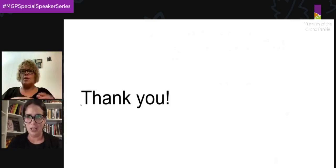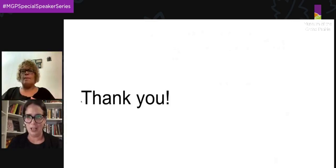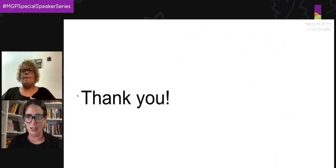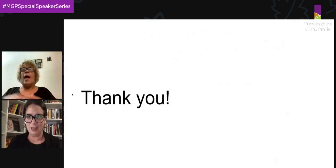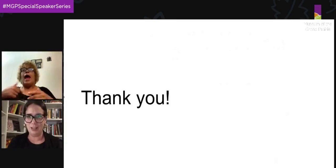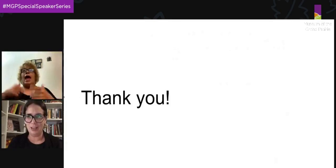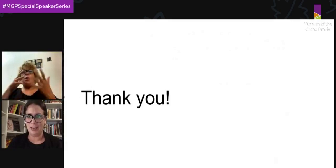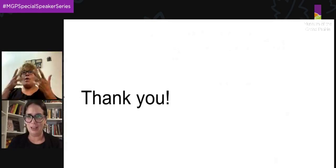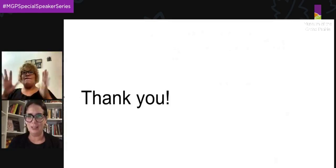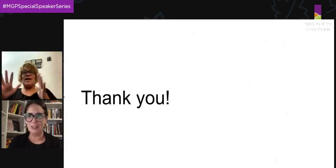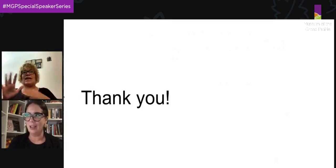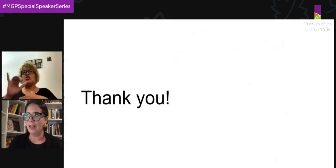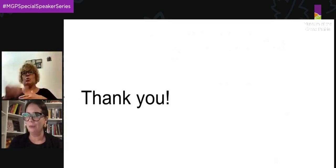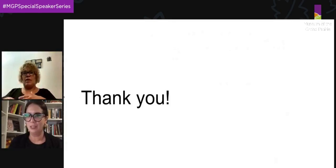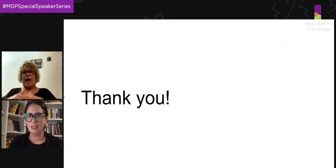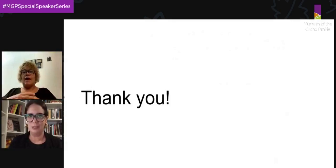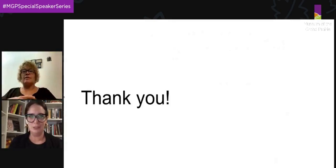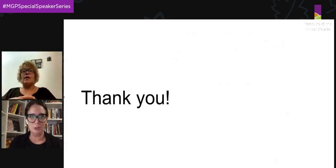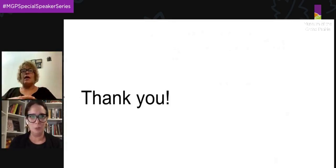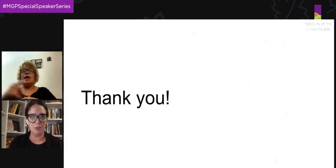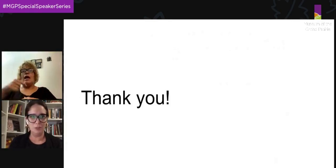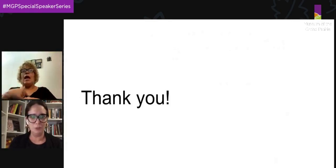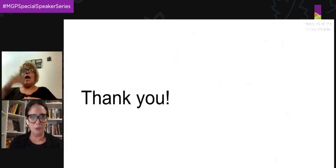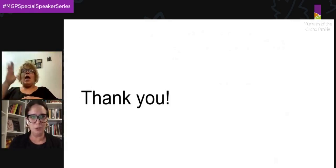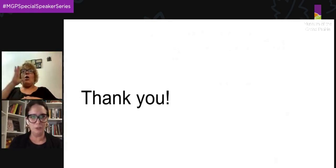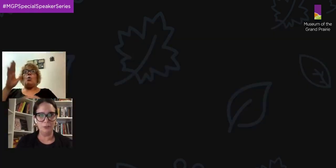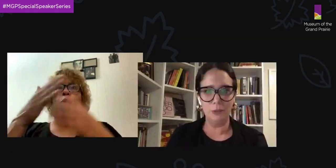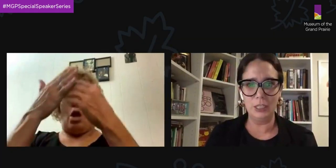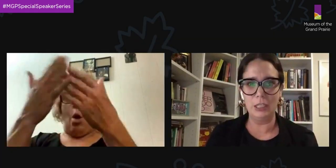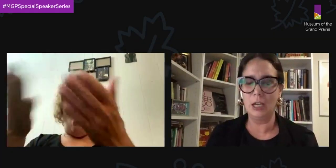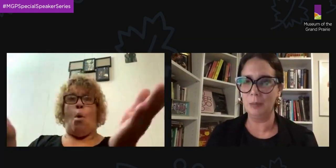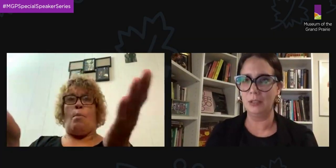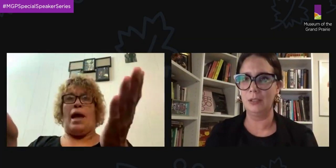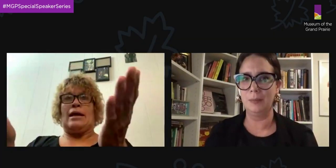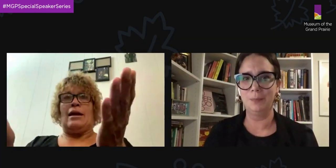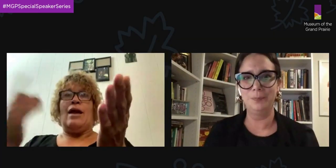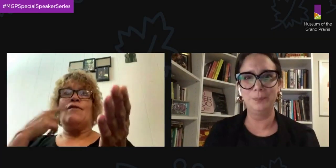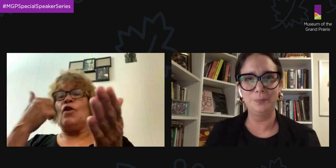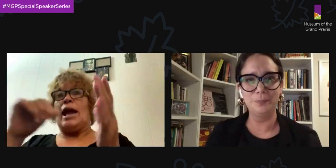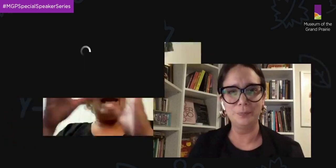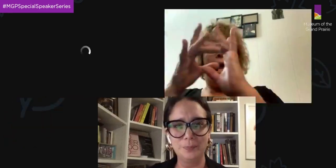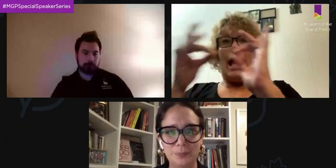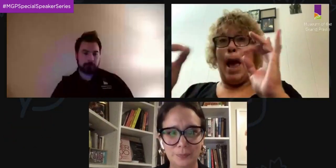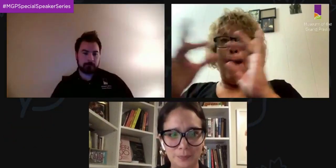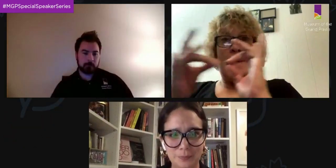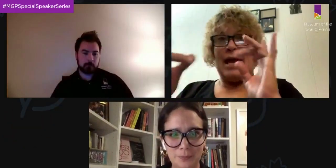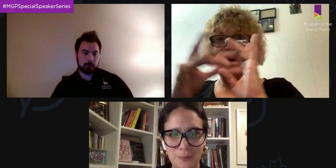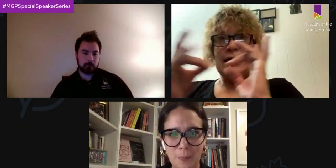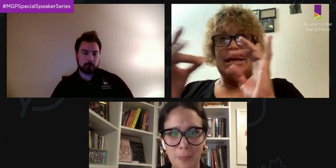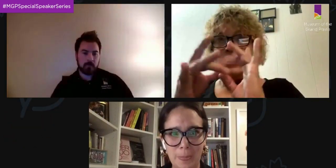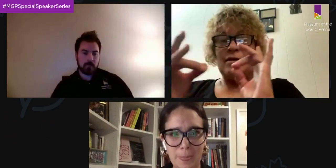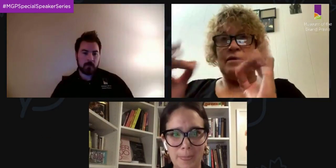there, and I will open the floor for comments.